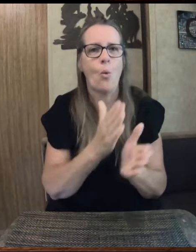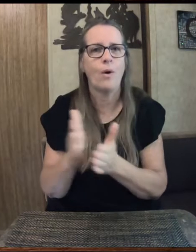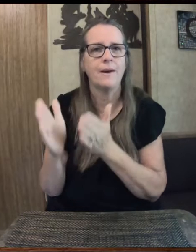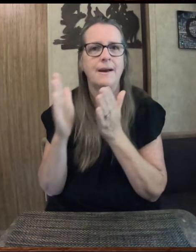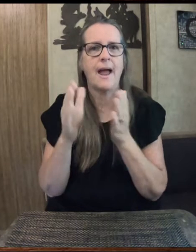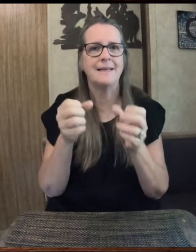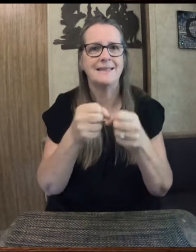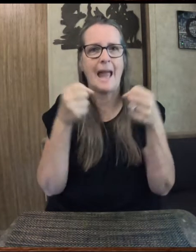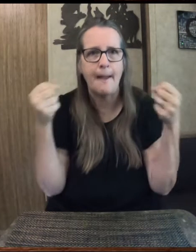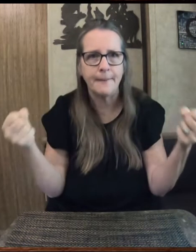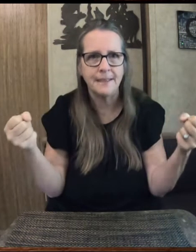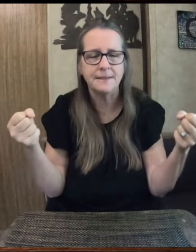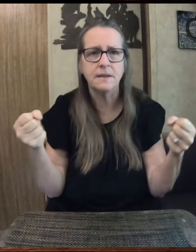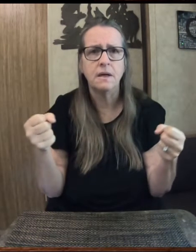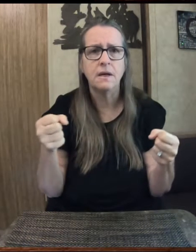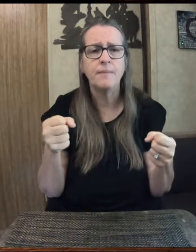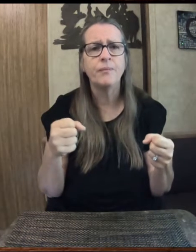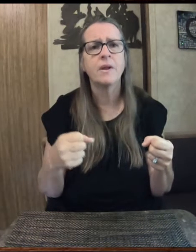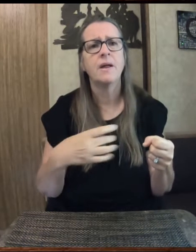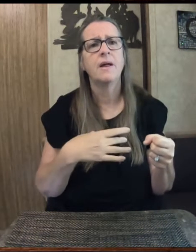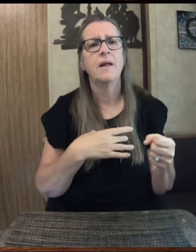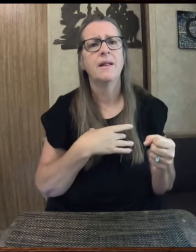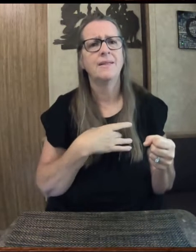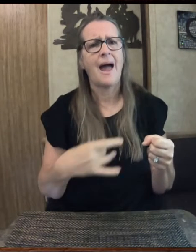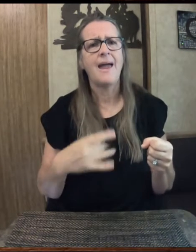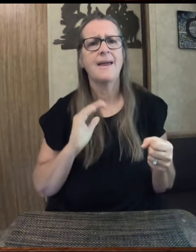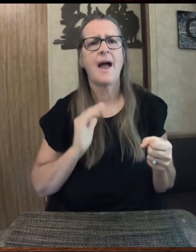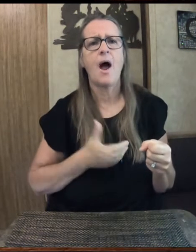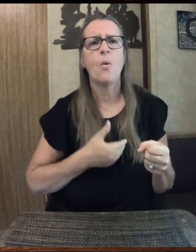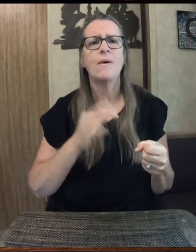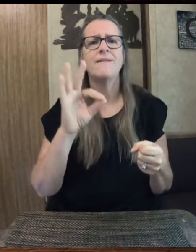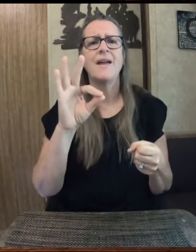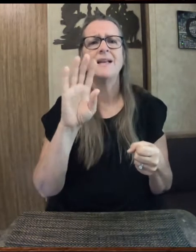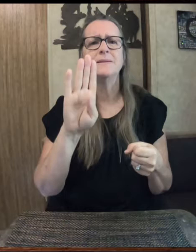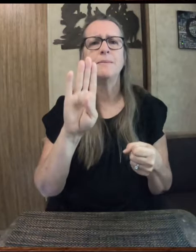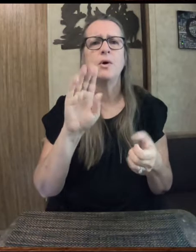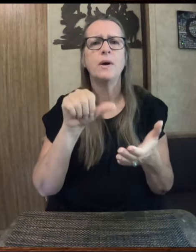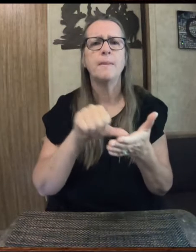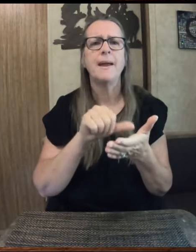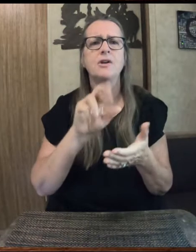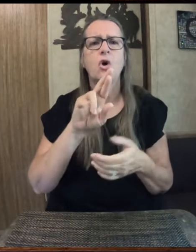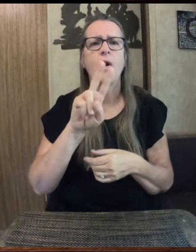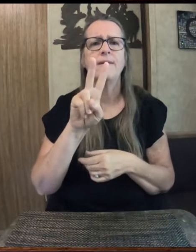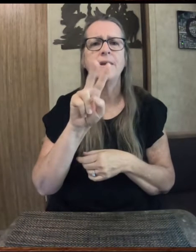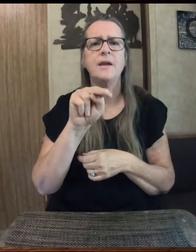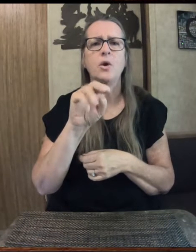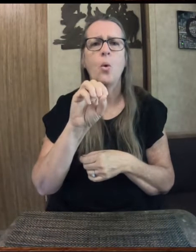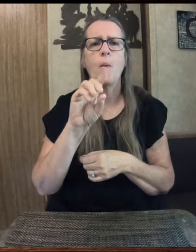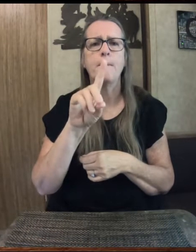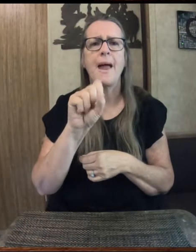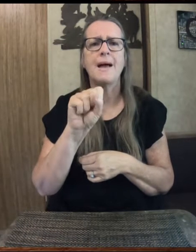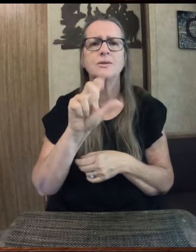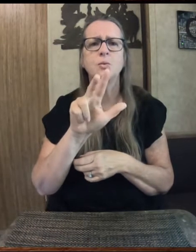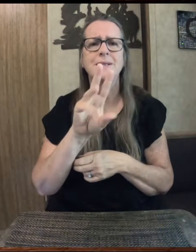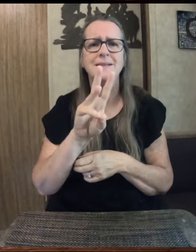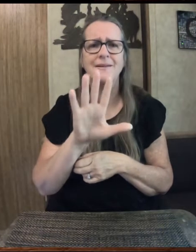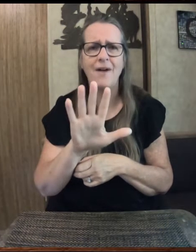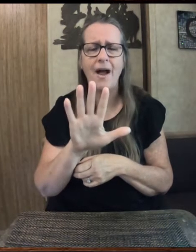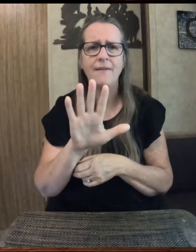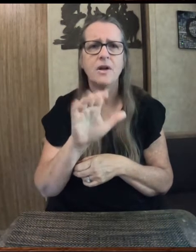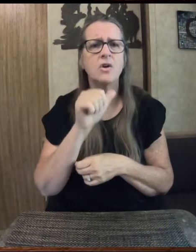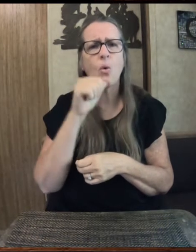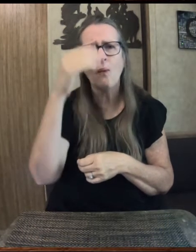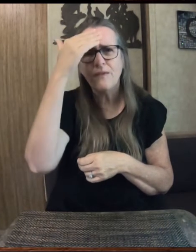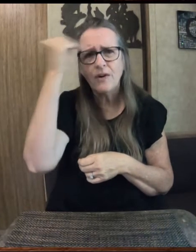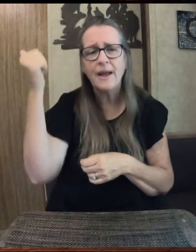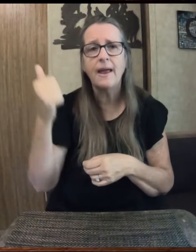we organize our cabinets. Hey, like our Facebook page. It's RV Nomads 365.